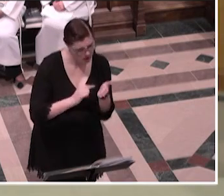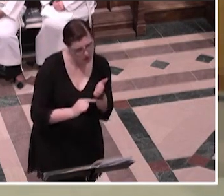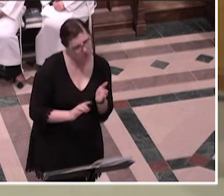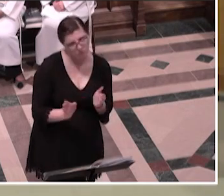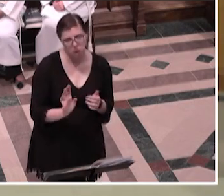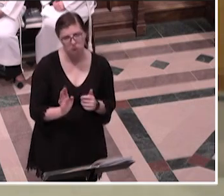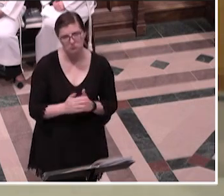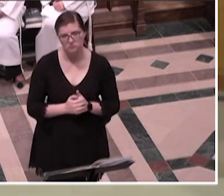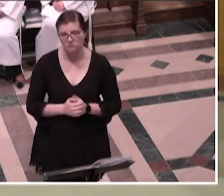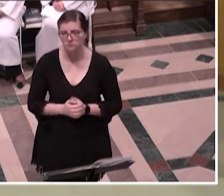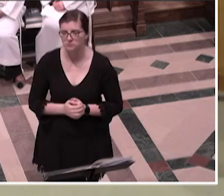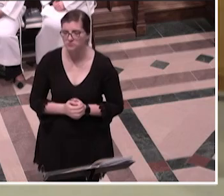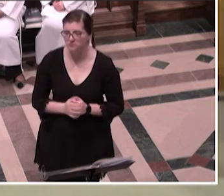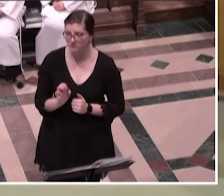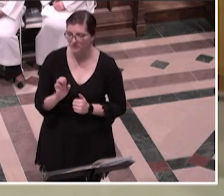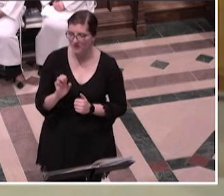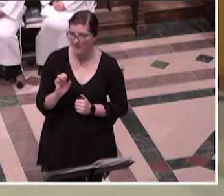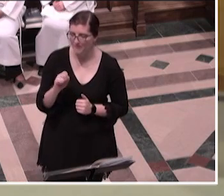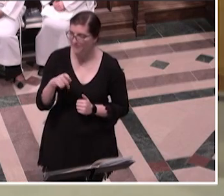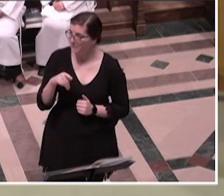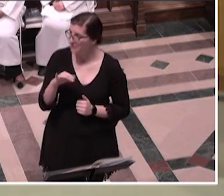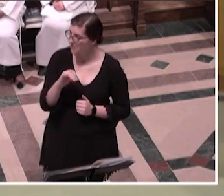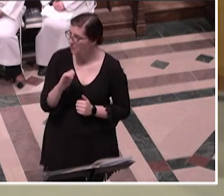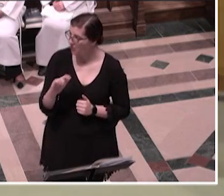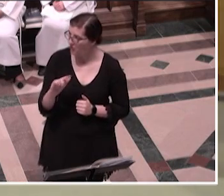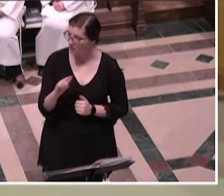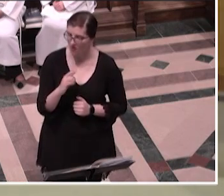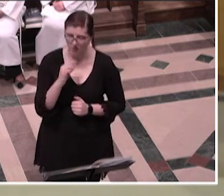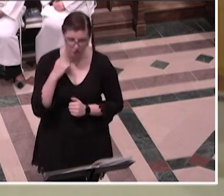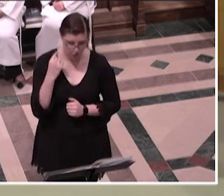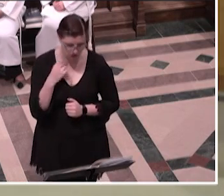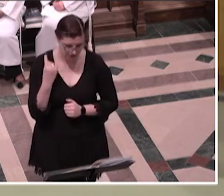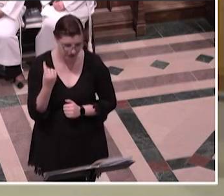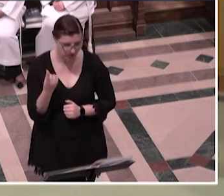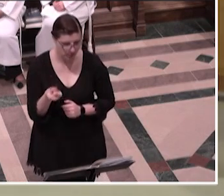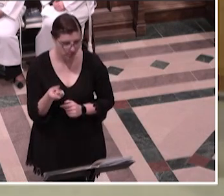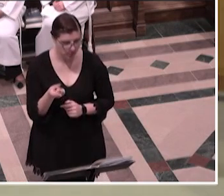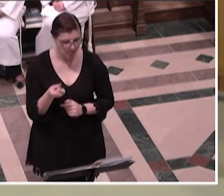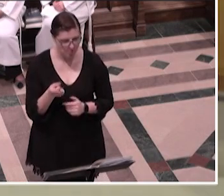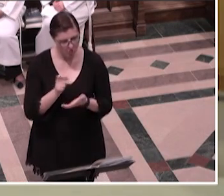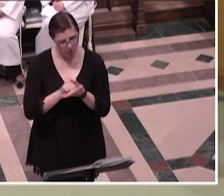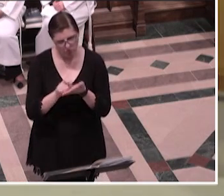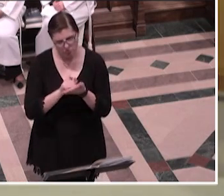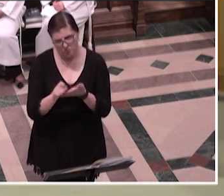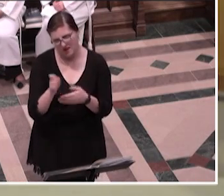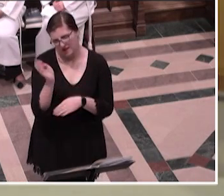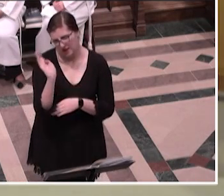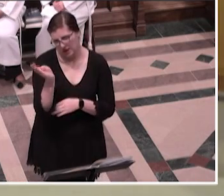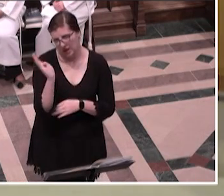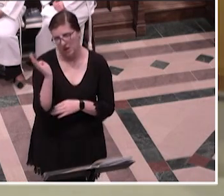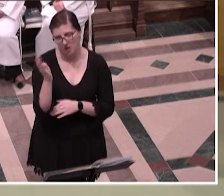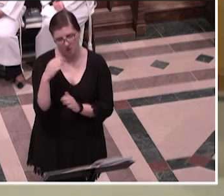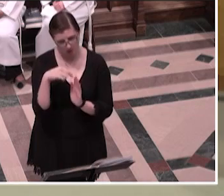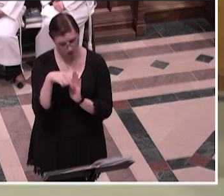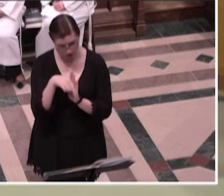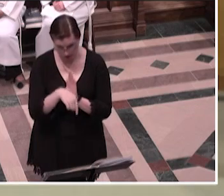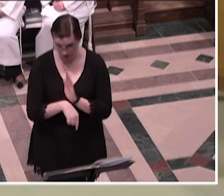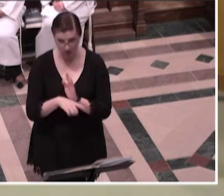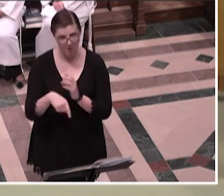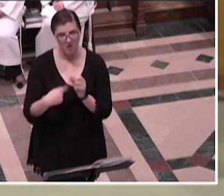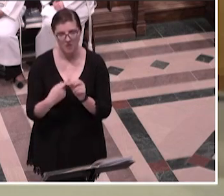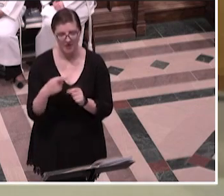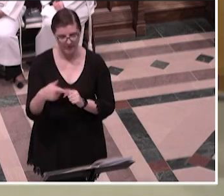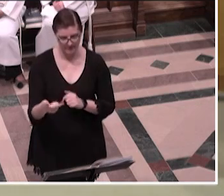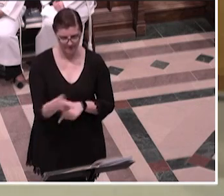The Episcopal priest and writer Barbara Brown Taylor has written and lectured extensively on this very back